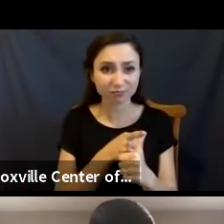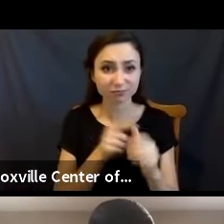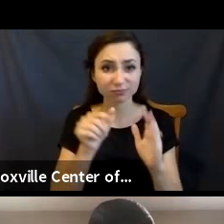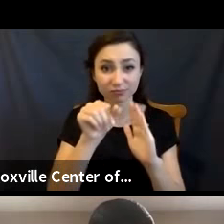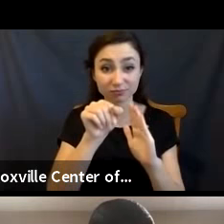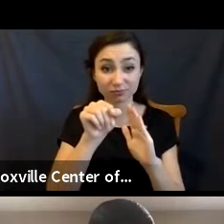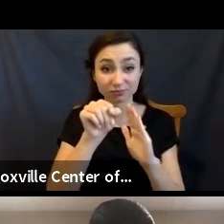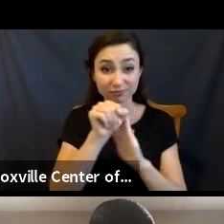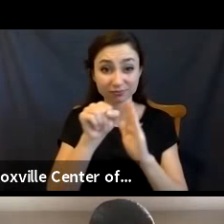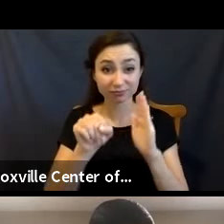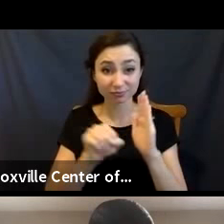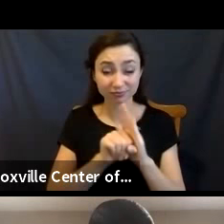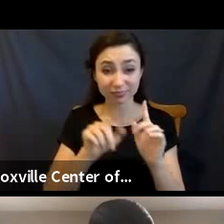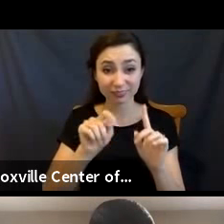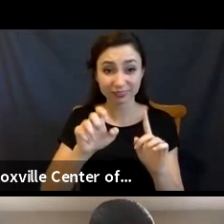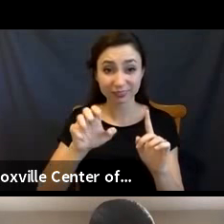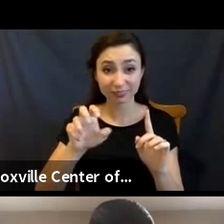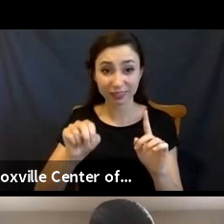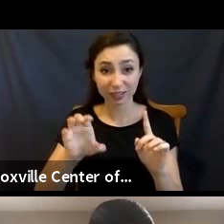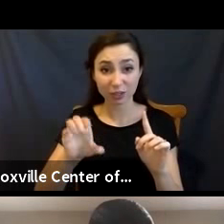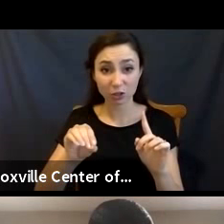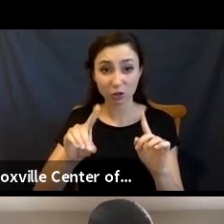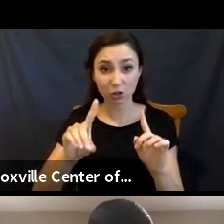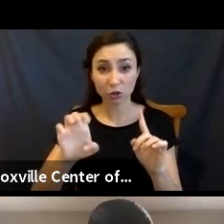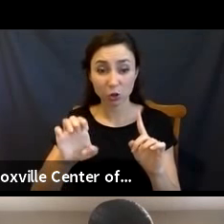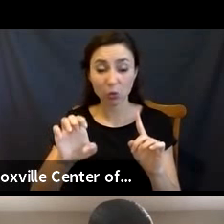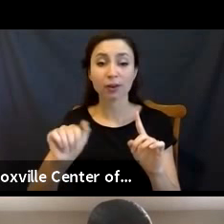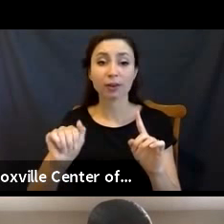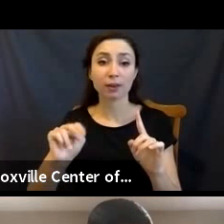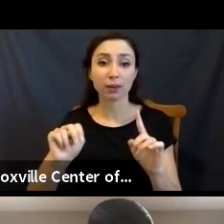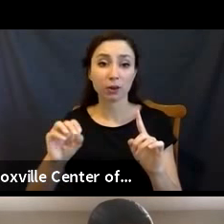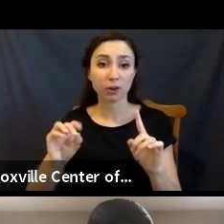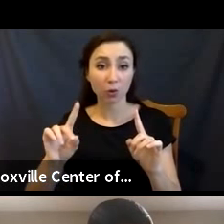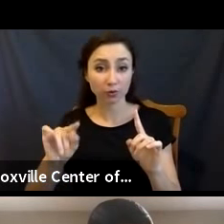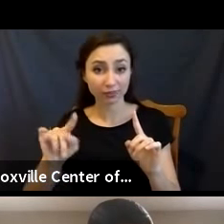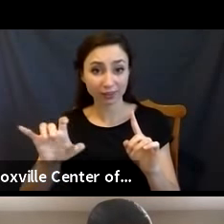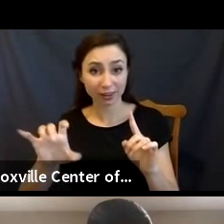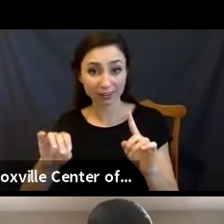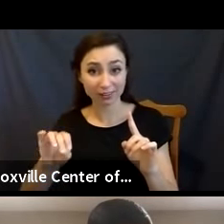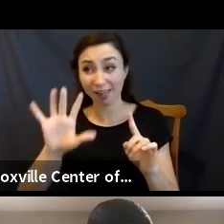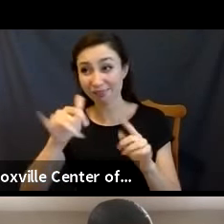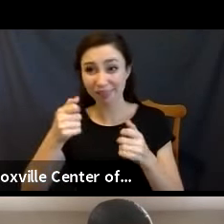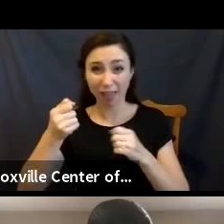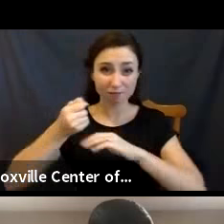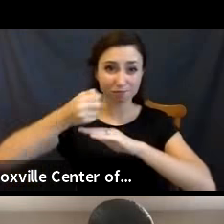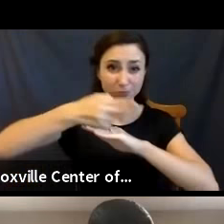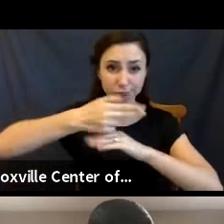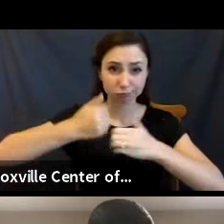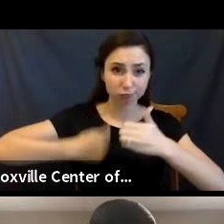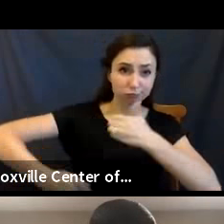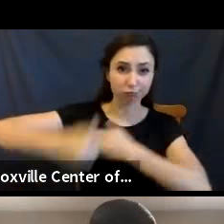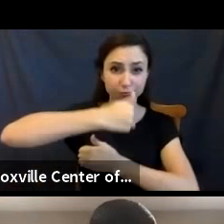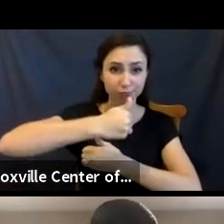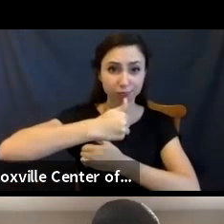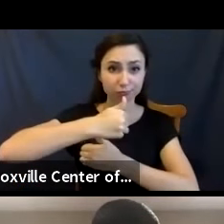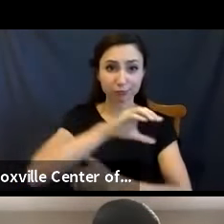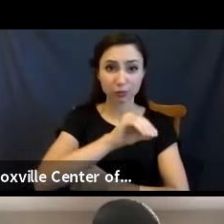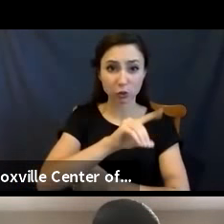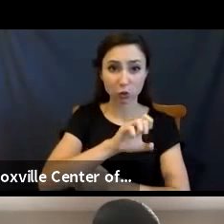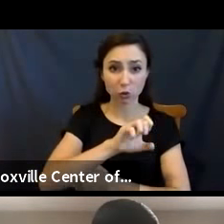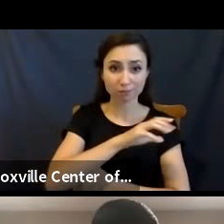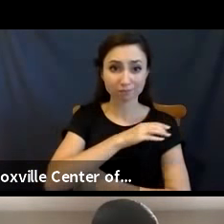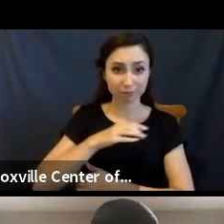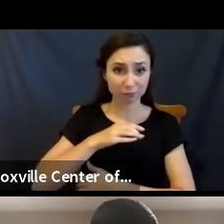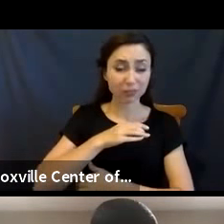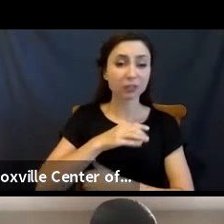Tennessee Code Annotated trump what County Commission would come up with? And my